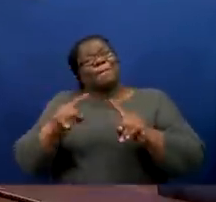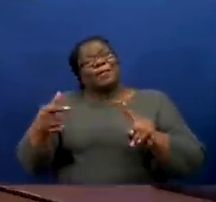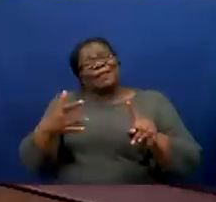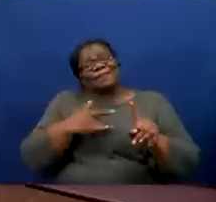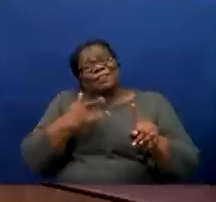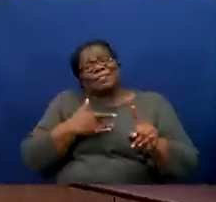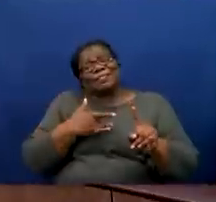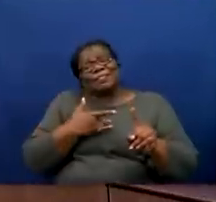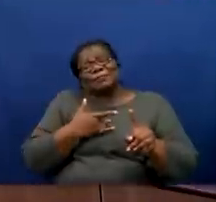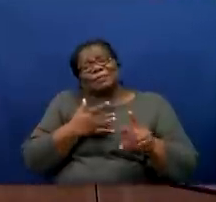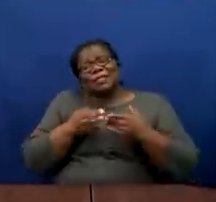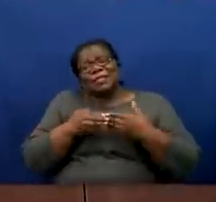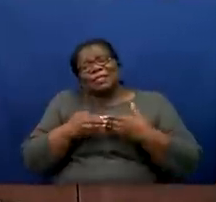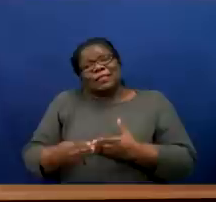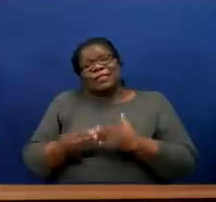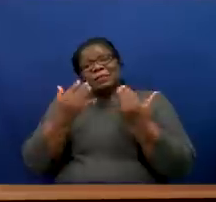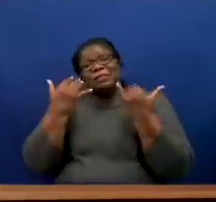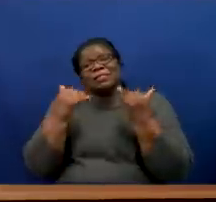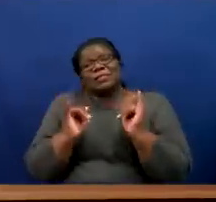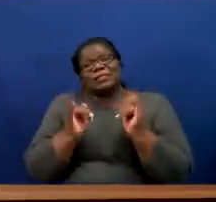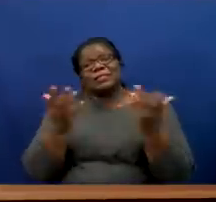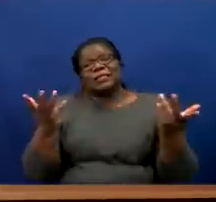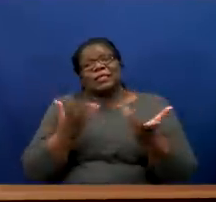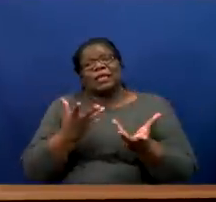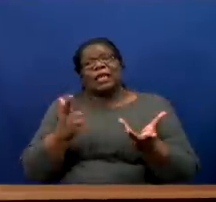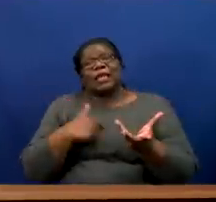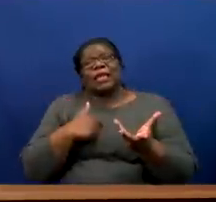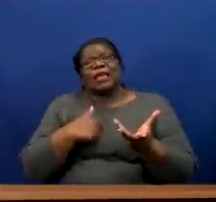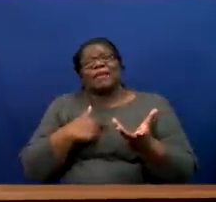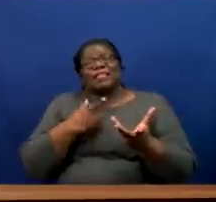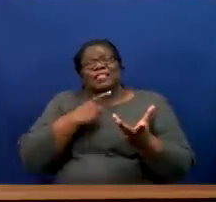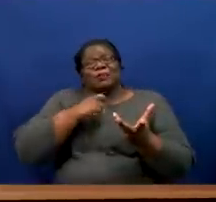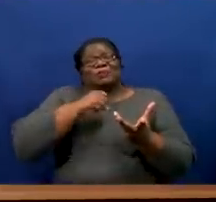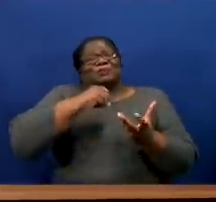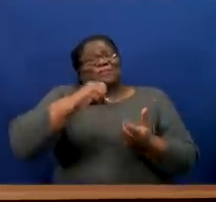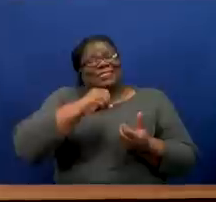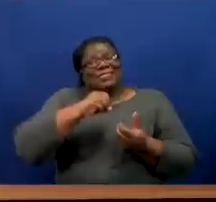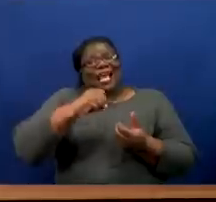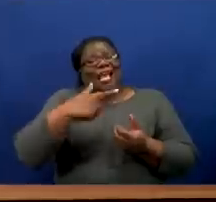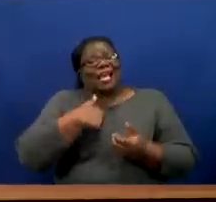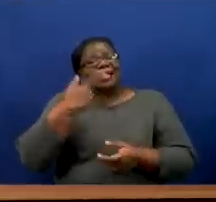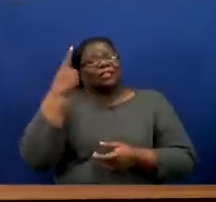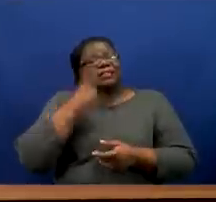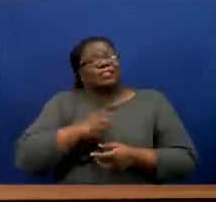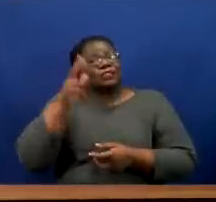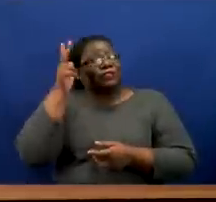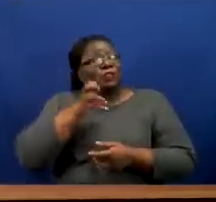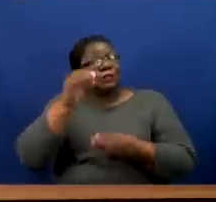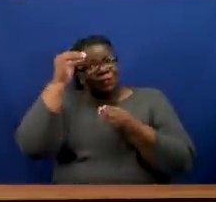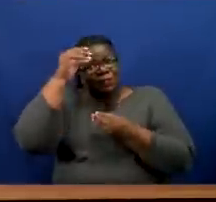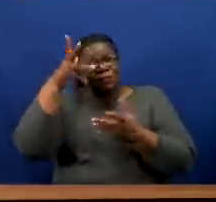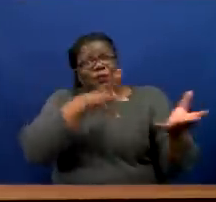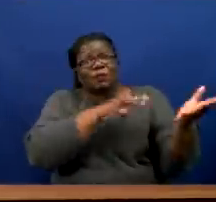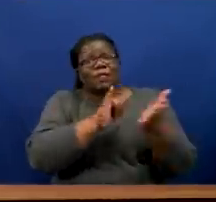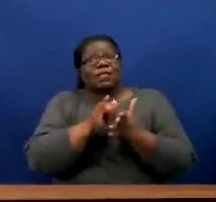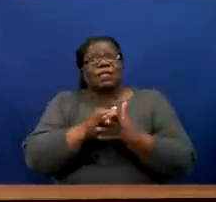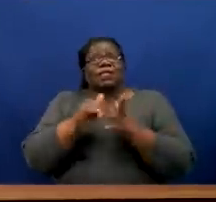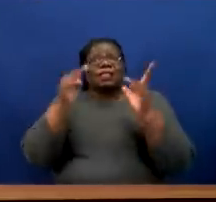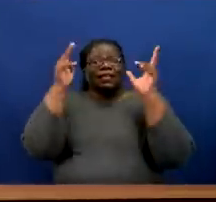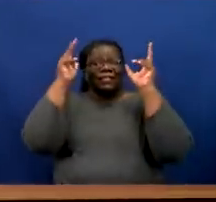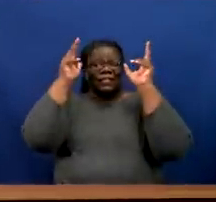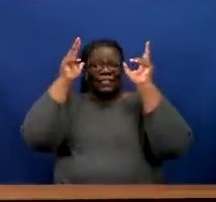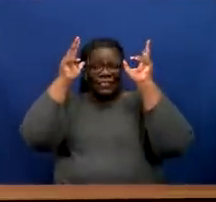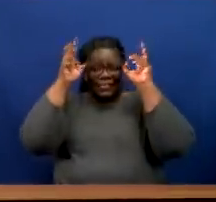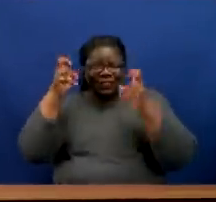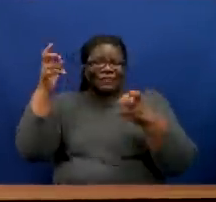pushing me to stay right here for a minute. I get some resistance from this. I need you to hear me when I tell you that the devil in hell